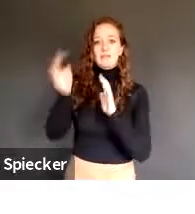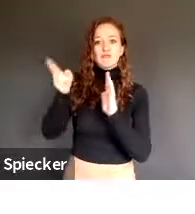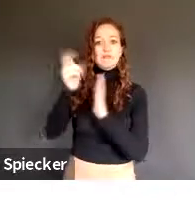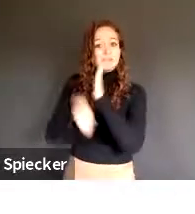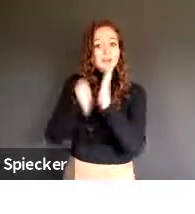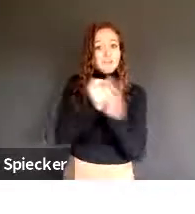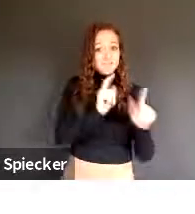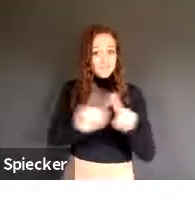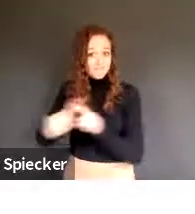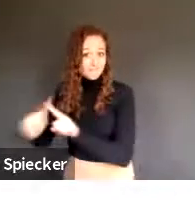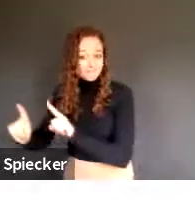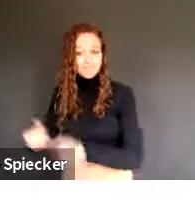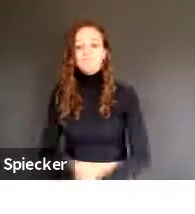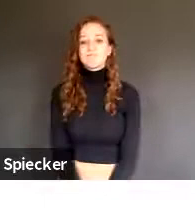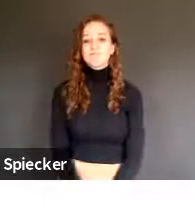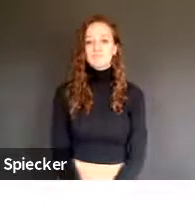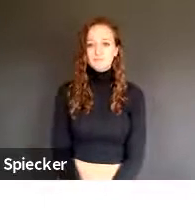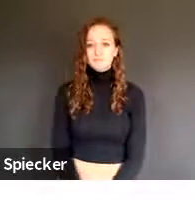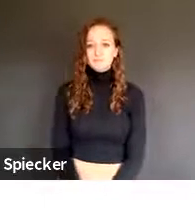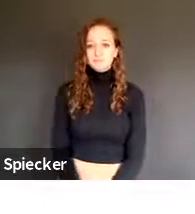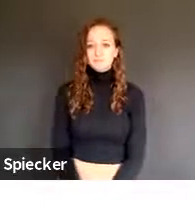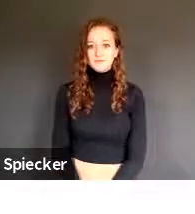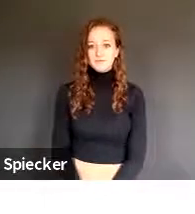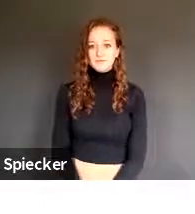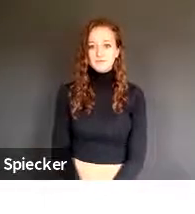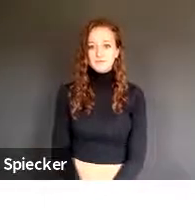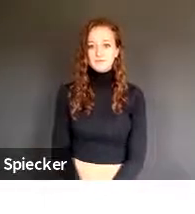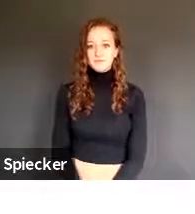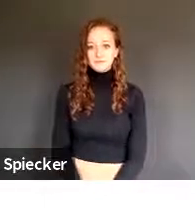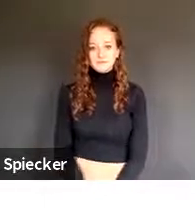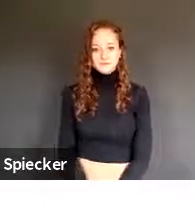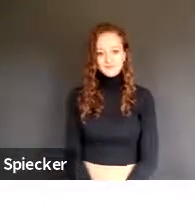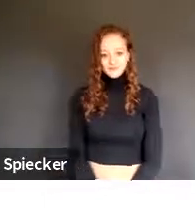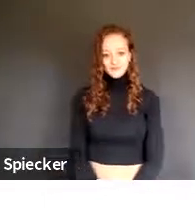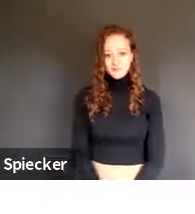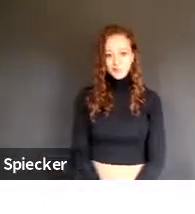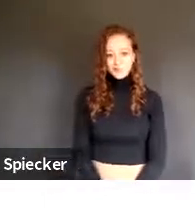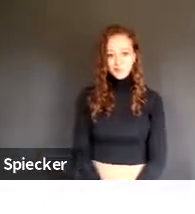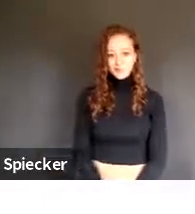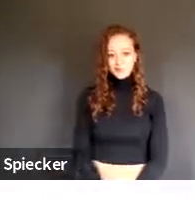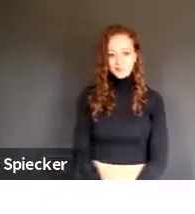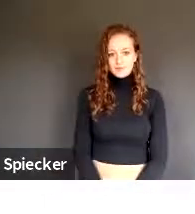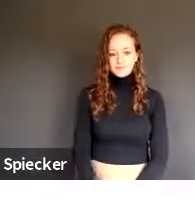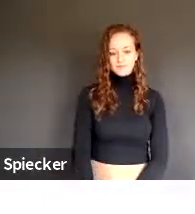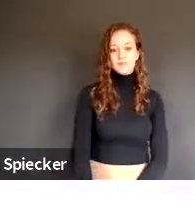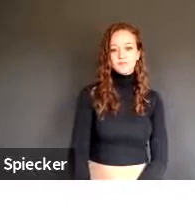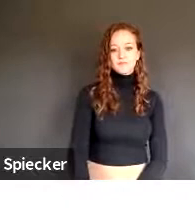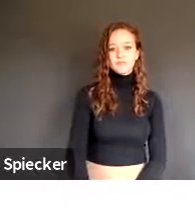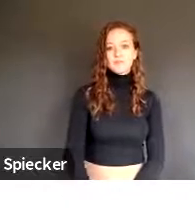history. And these threshold factors are critical to the species and vary with life history stages.